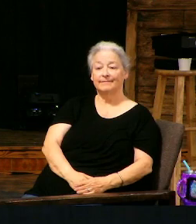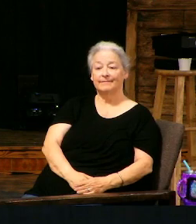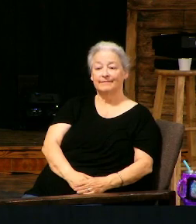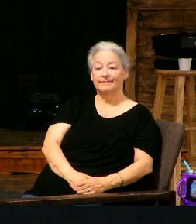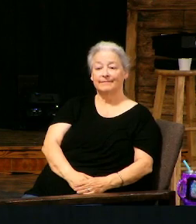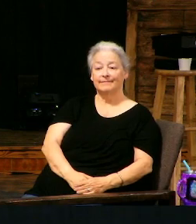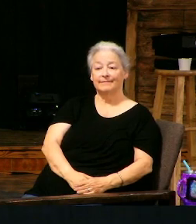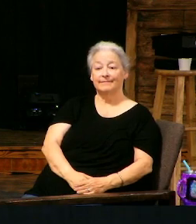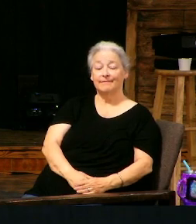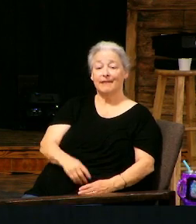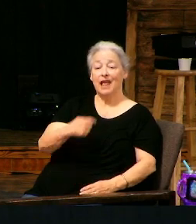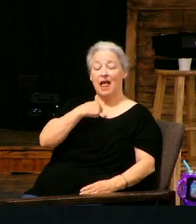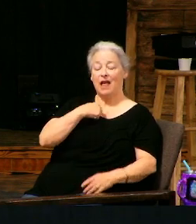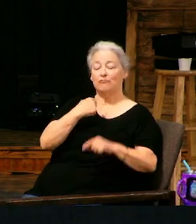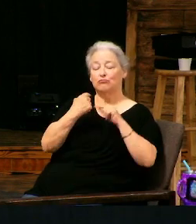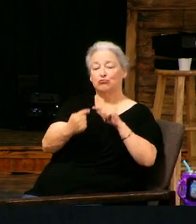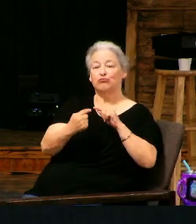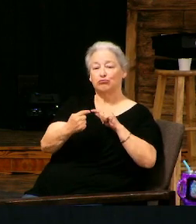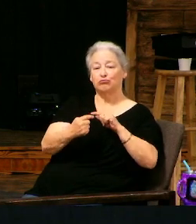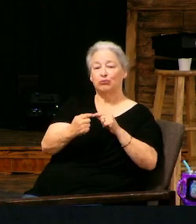I've struggled with this.